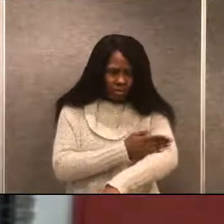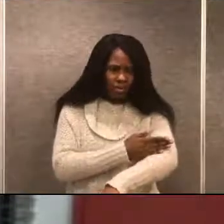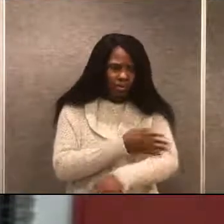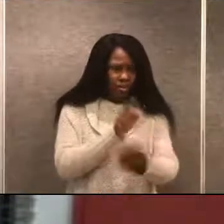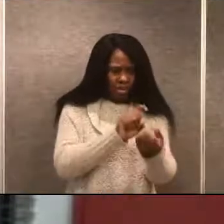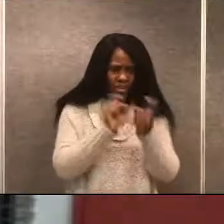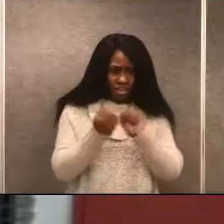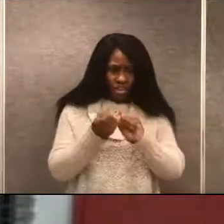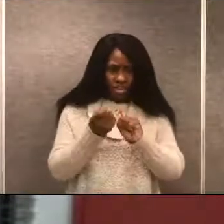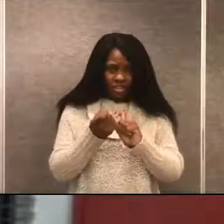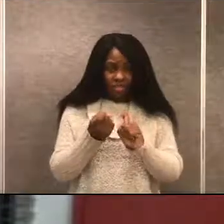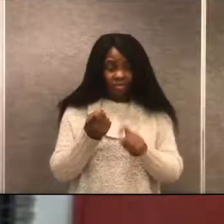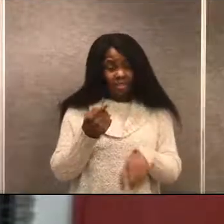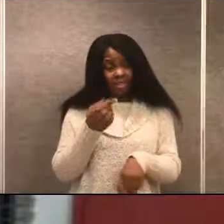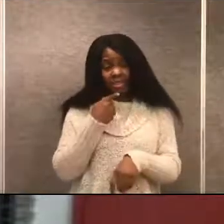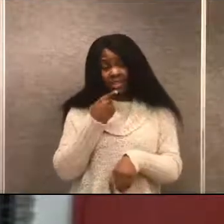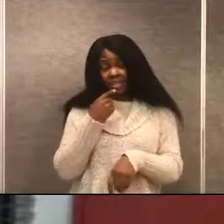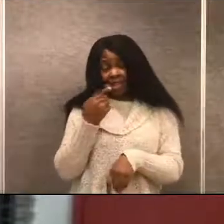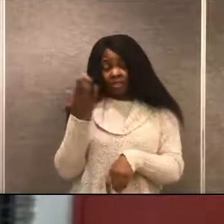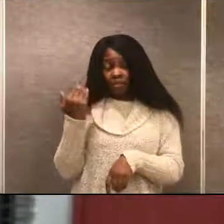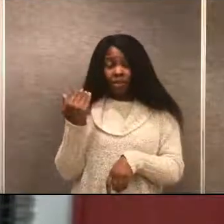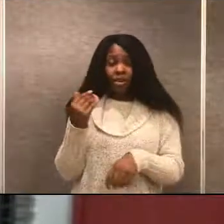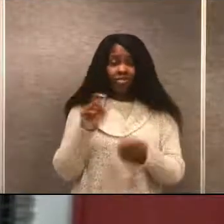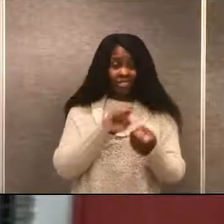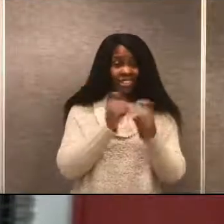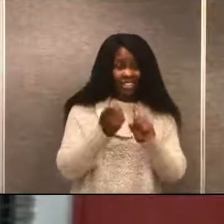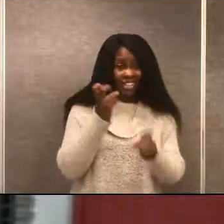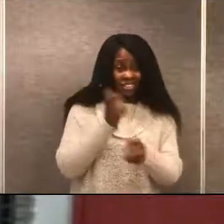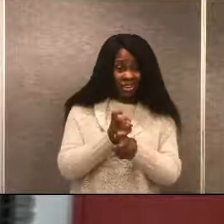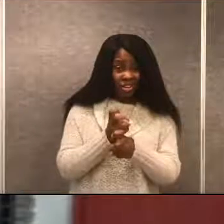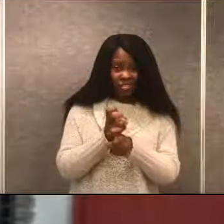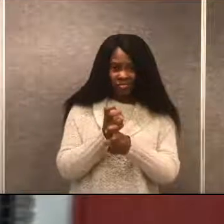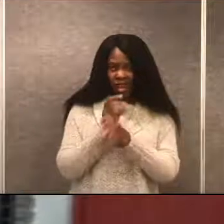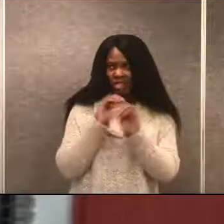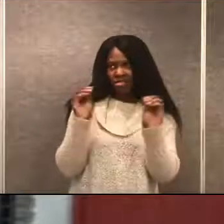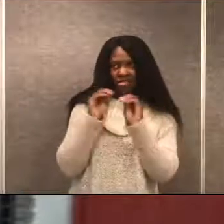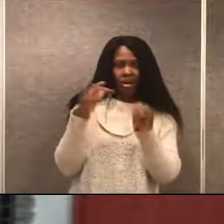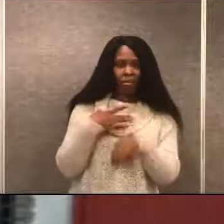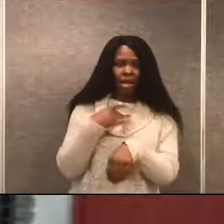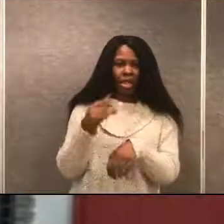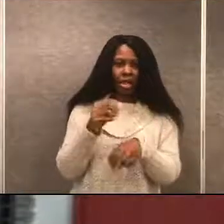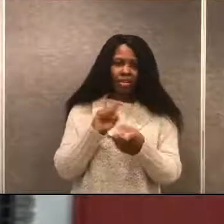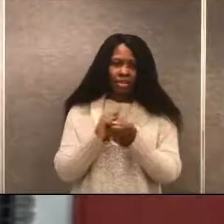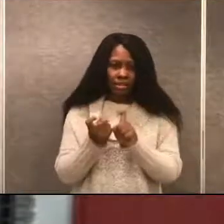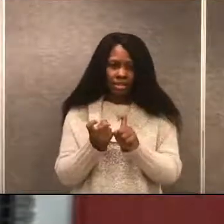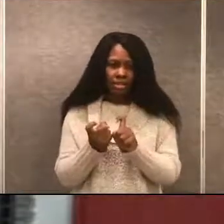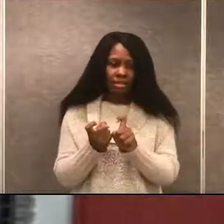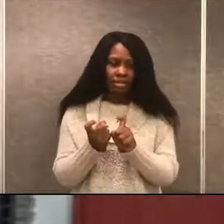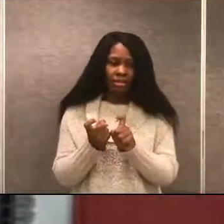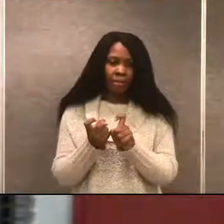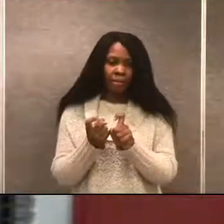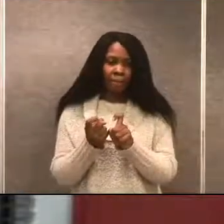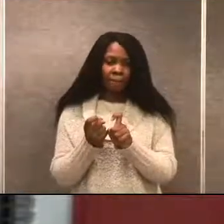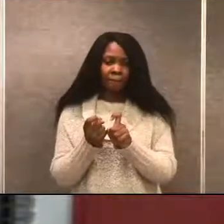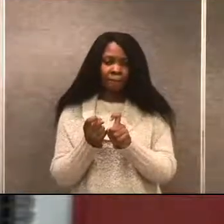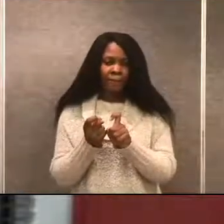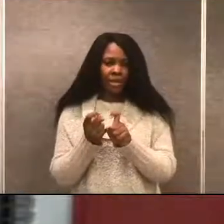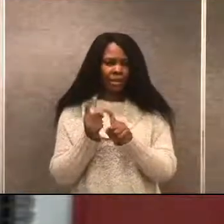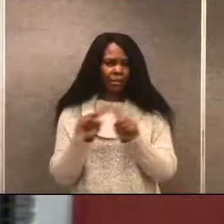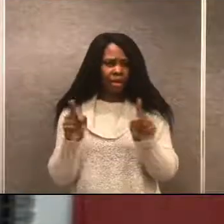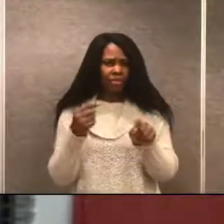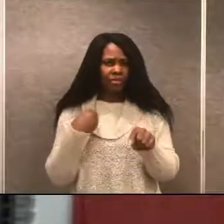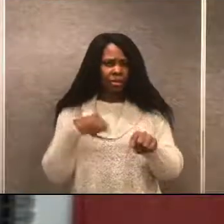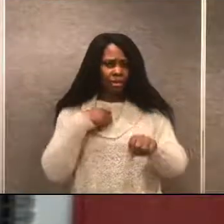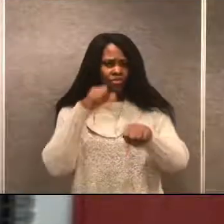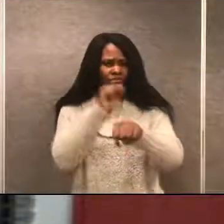is often difficult, and no one initially ever likes change. But with working on it, it